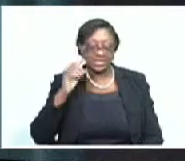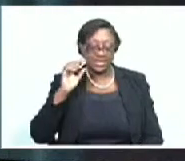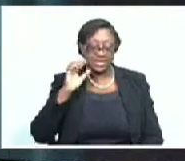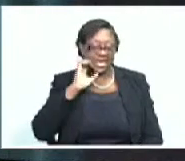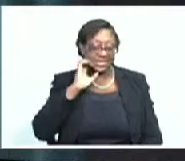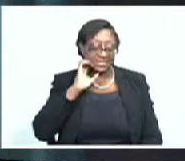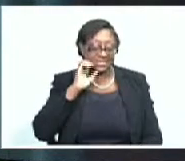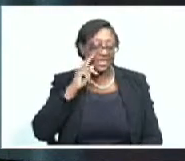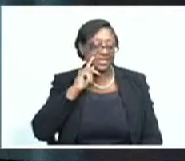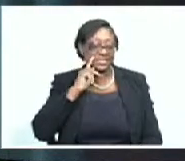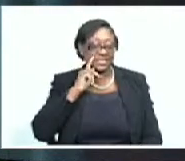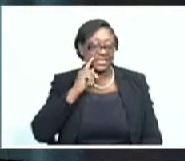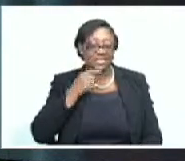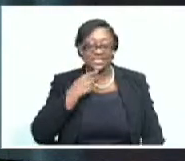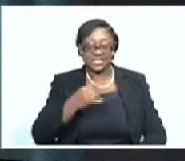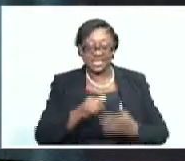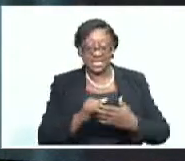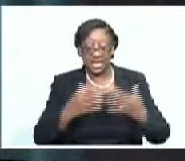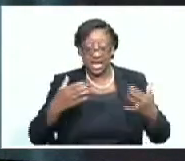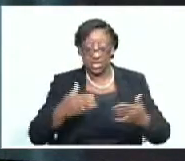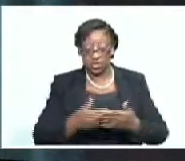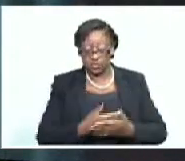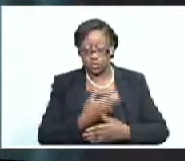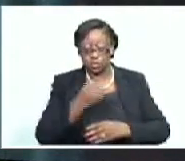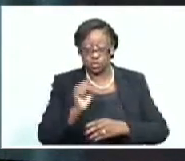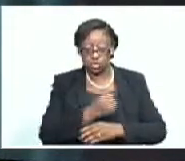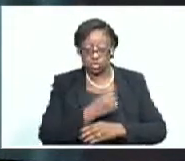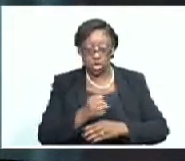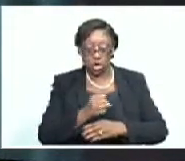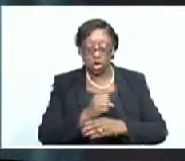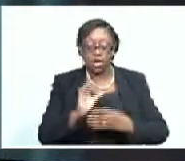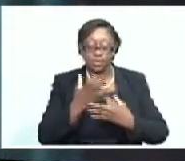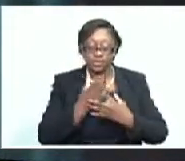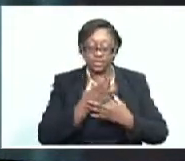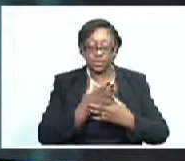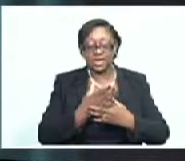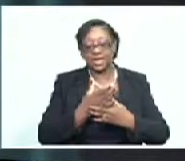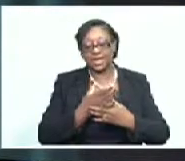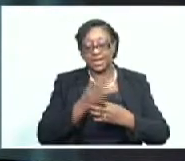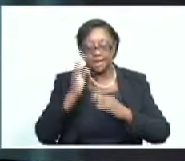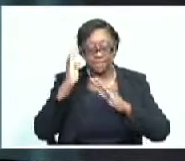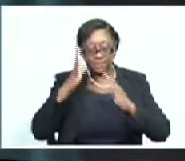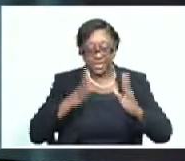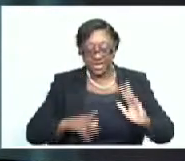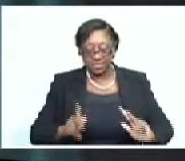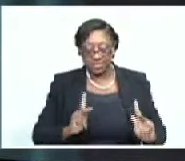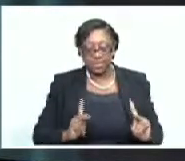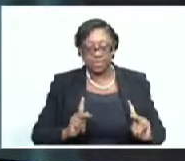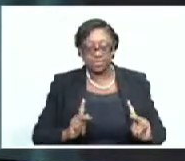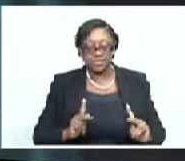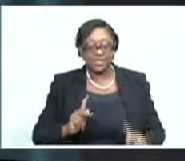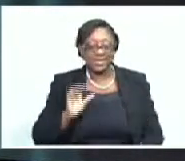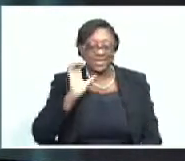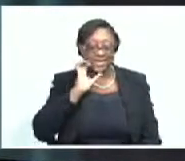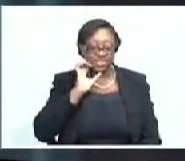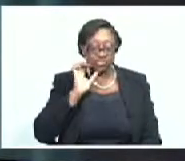COVID-19 pandemic bringing about a new song collaboration between two Bahamian artists. Here's Catherine